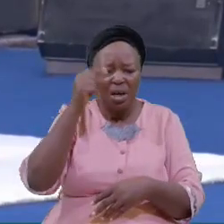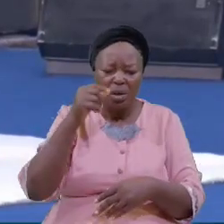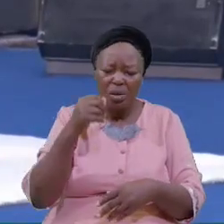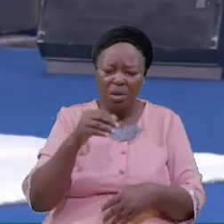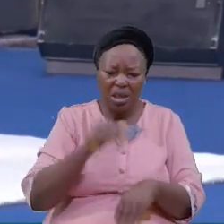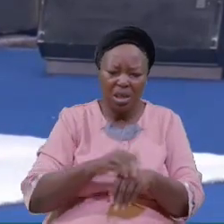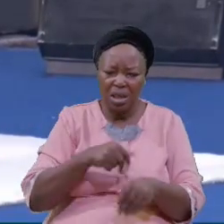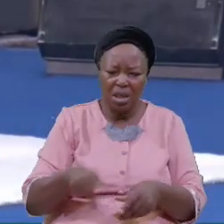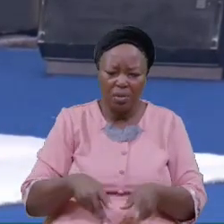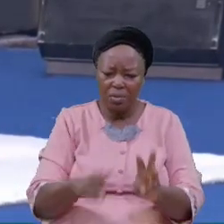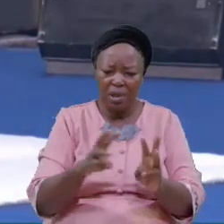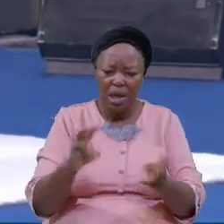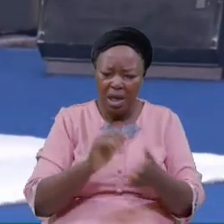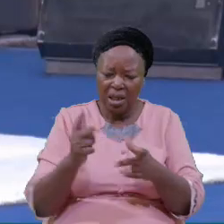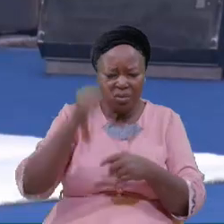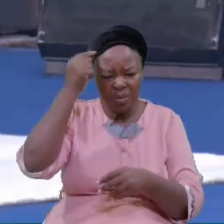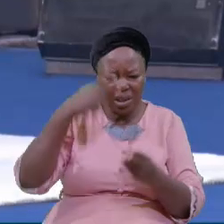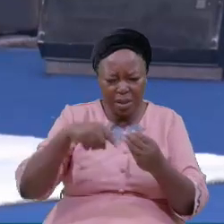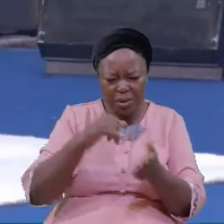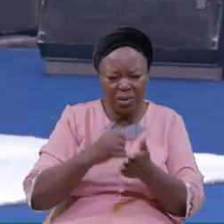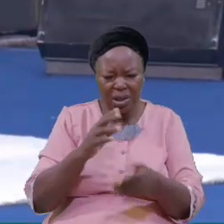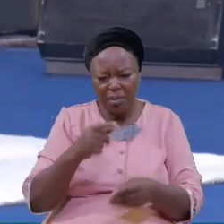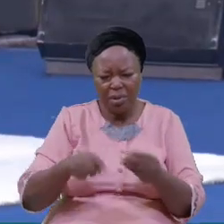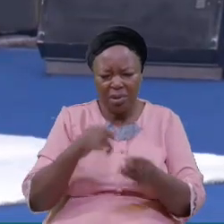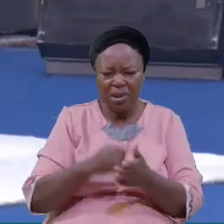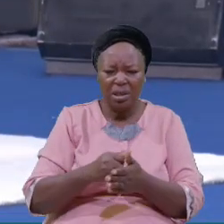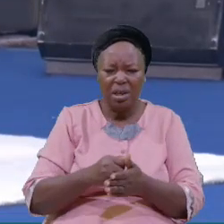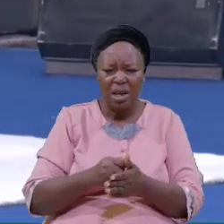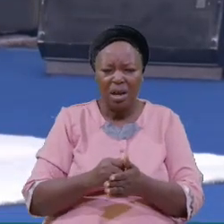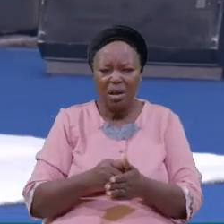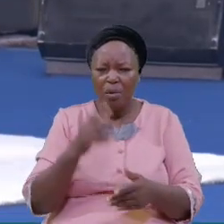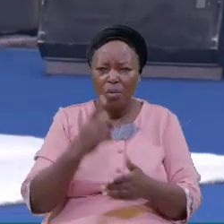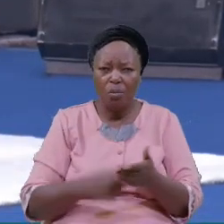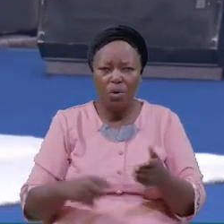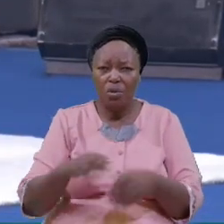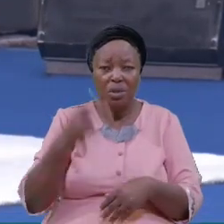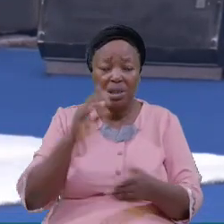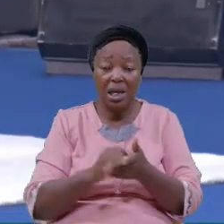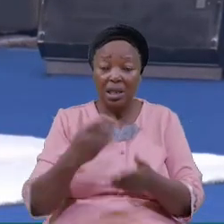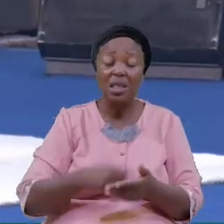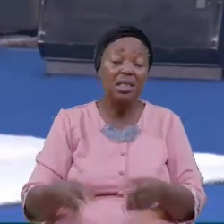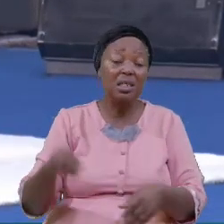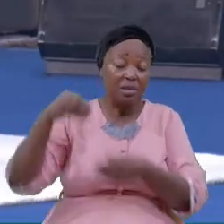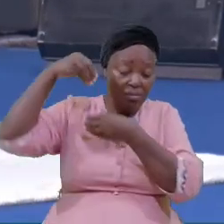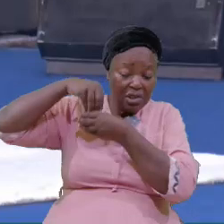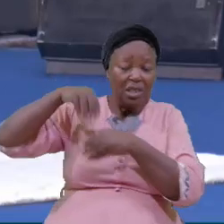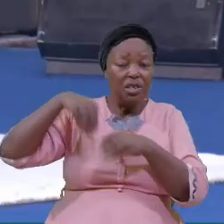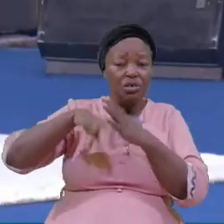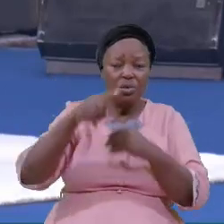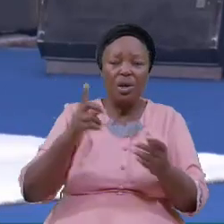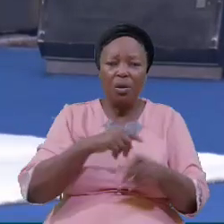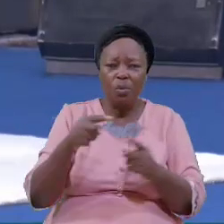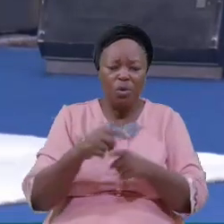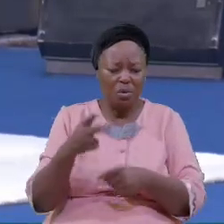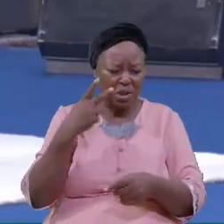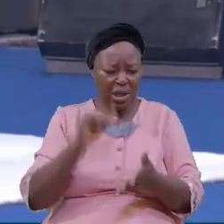about that, and you think about that, automatically the thing is registered. Once you see that thing, the register is